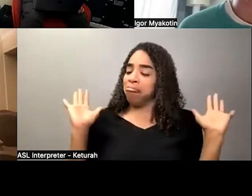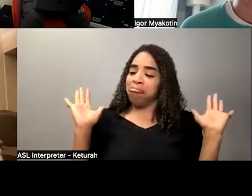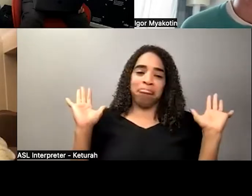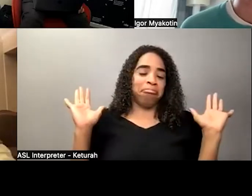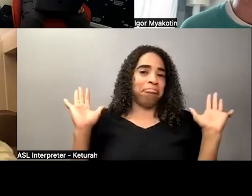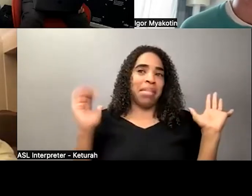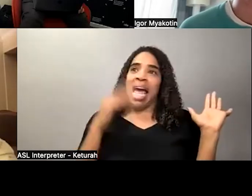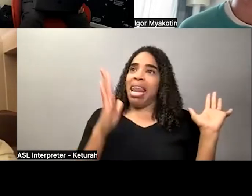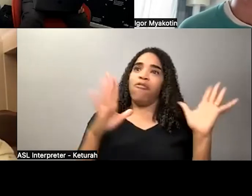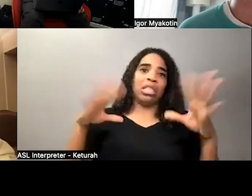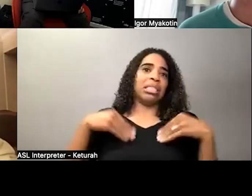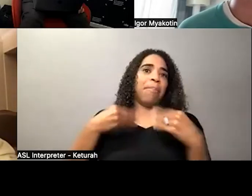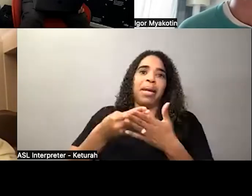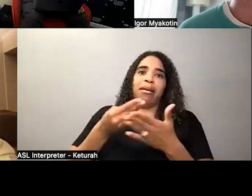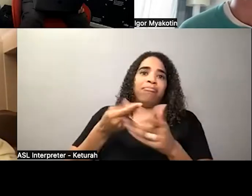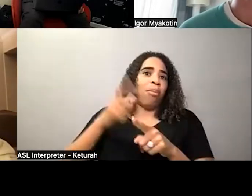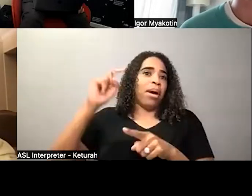ground. So